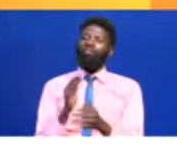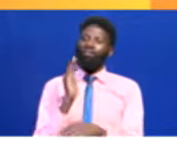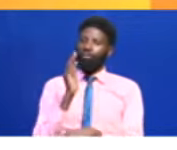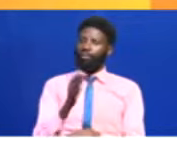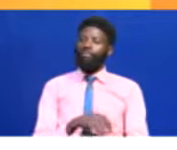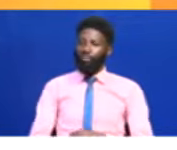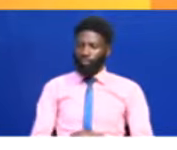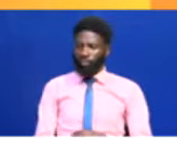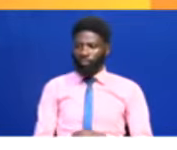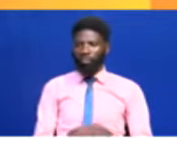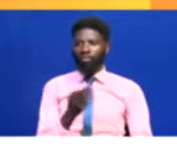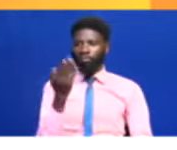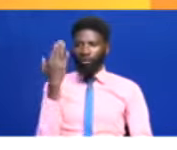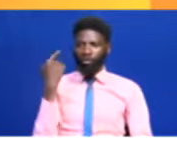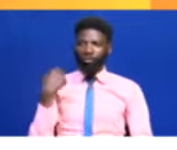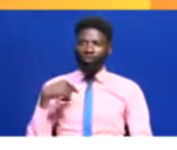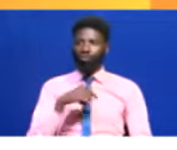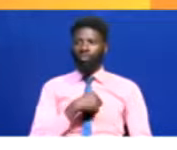We had